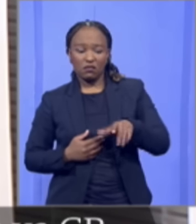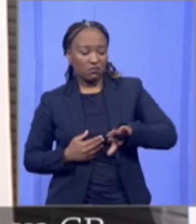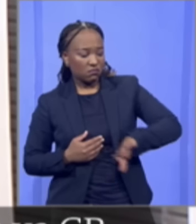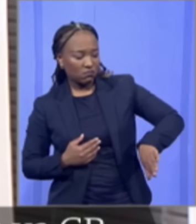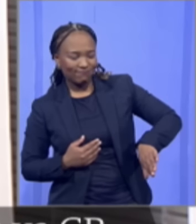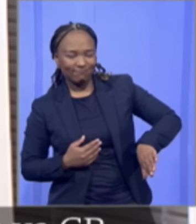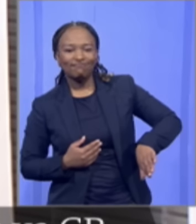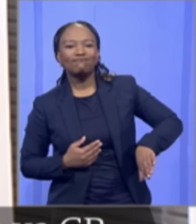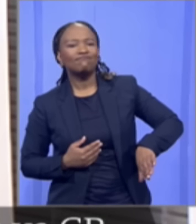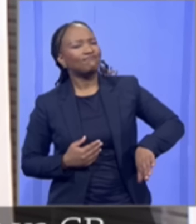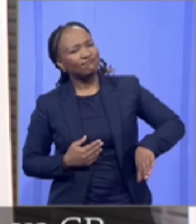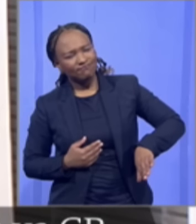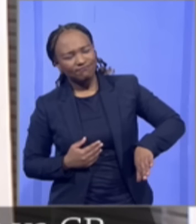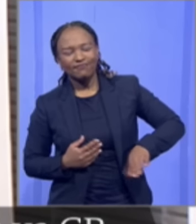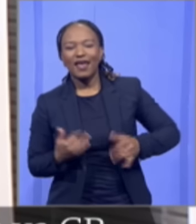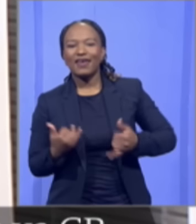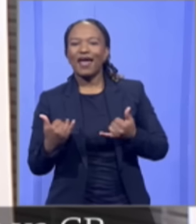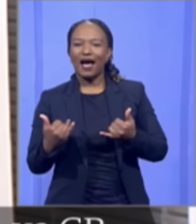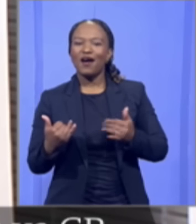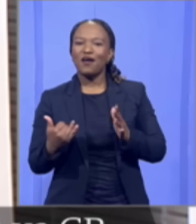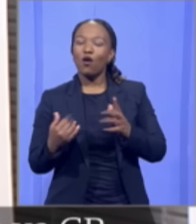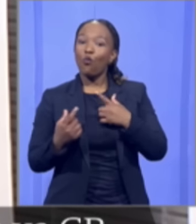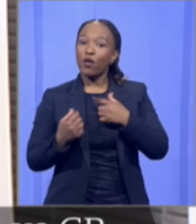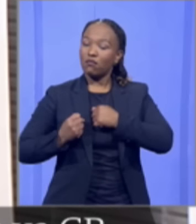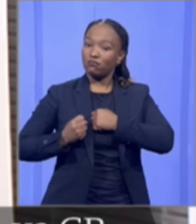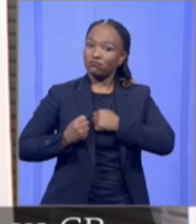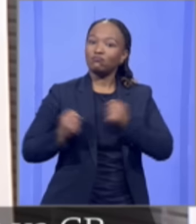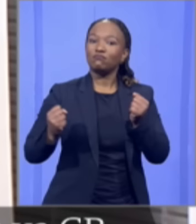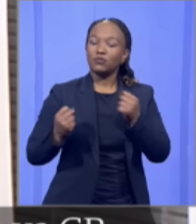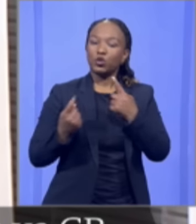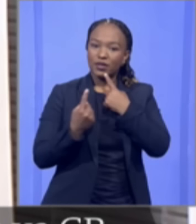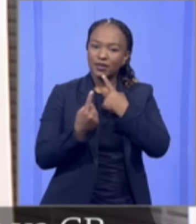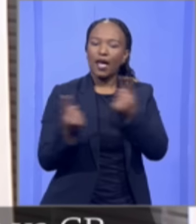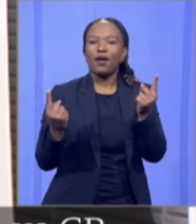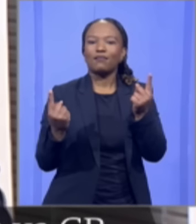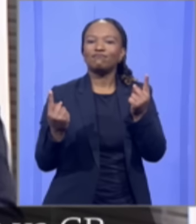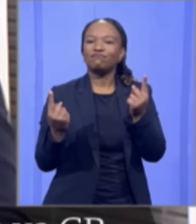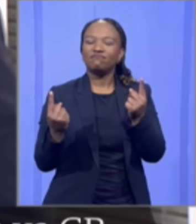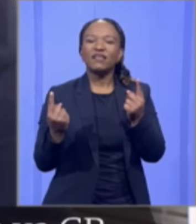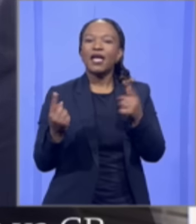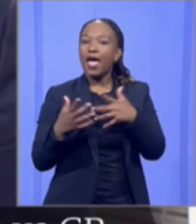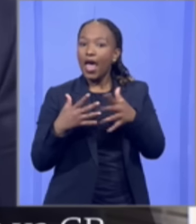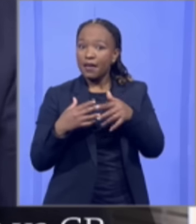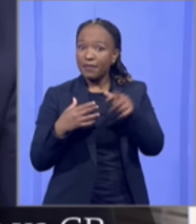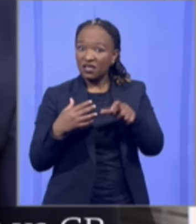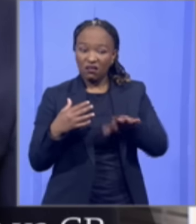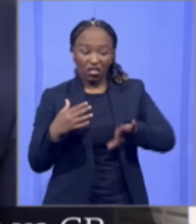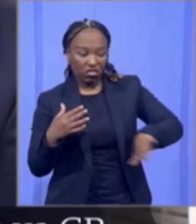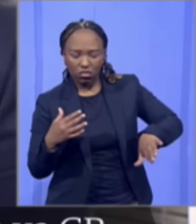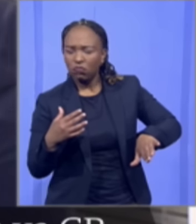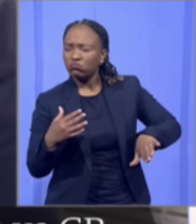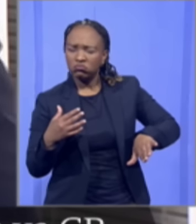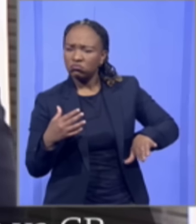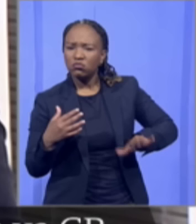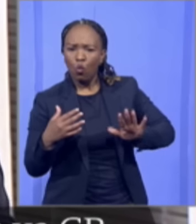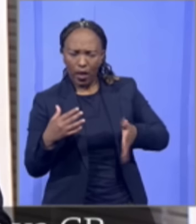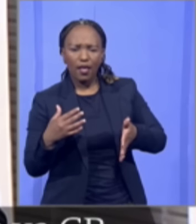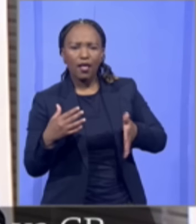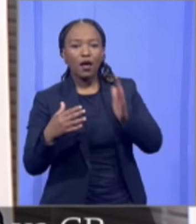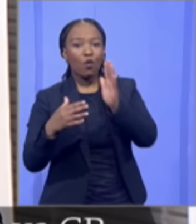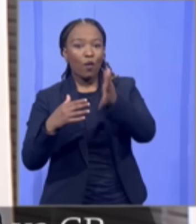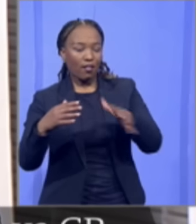all declare that no one will be left behind unless they choose not to be part of the government